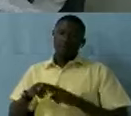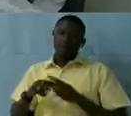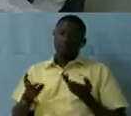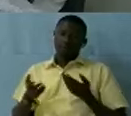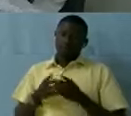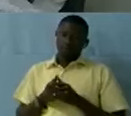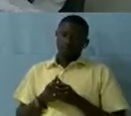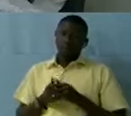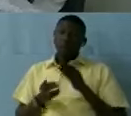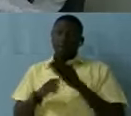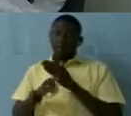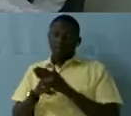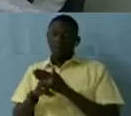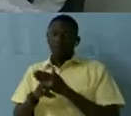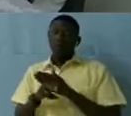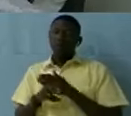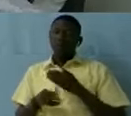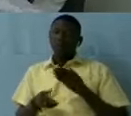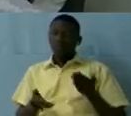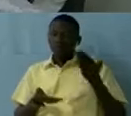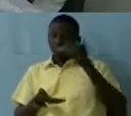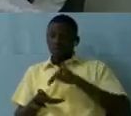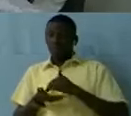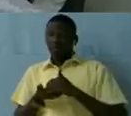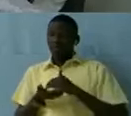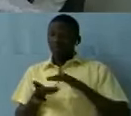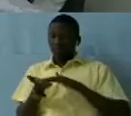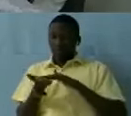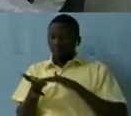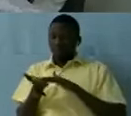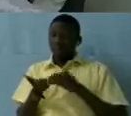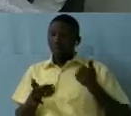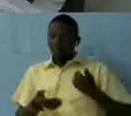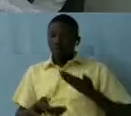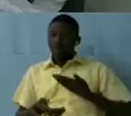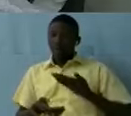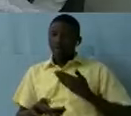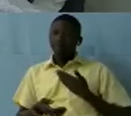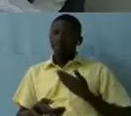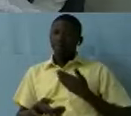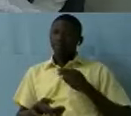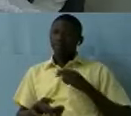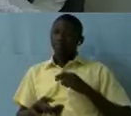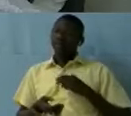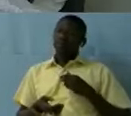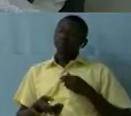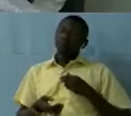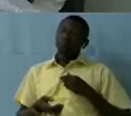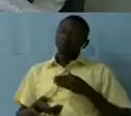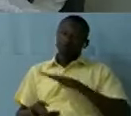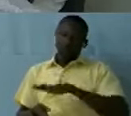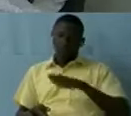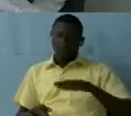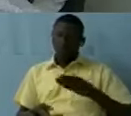Before the coming of the medicine, people used to have children with HIV.